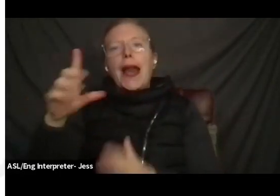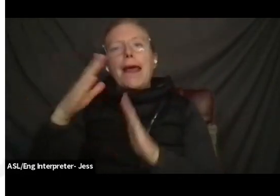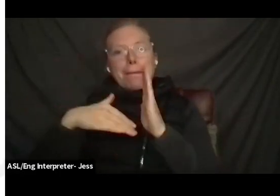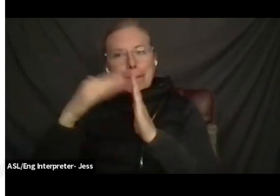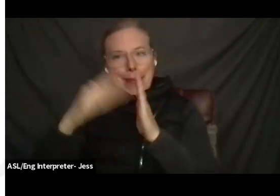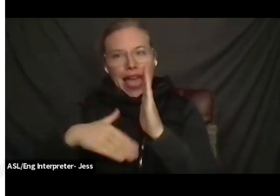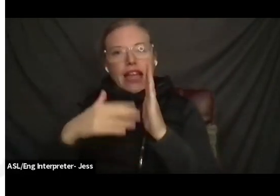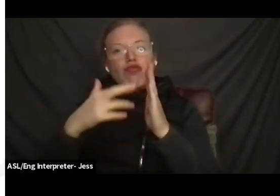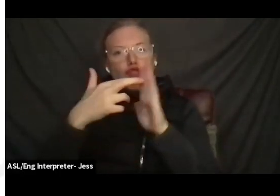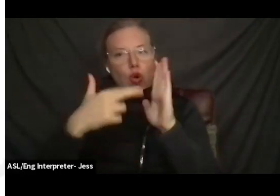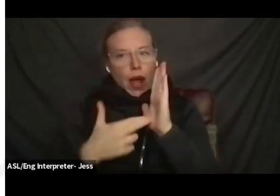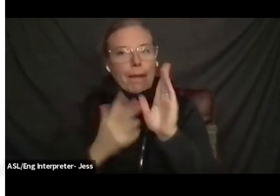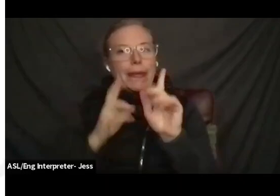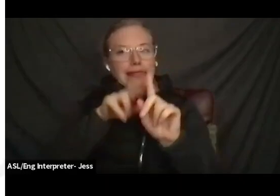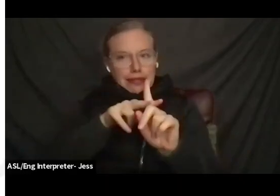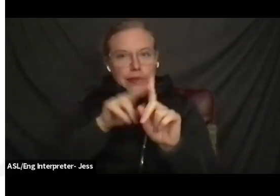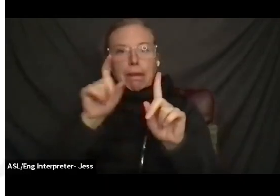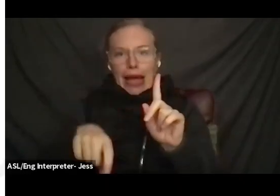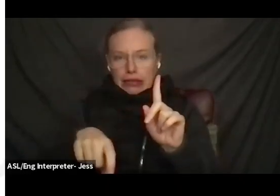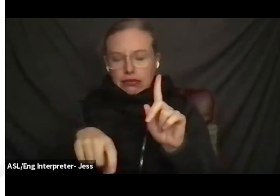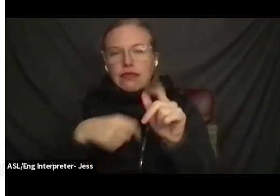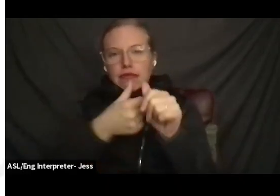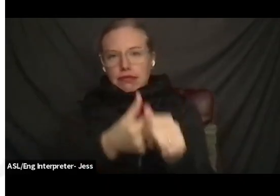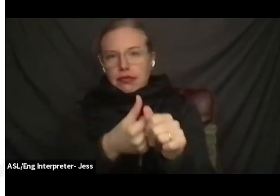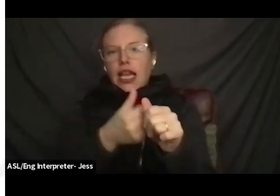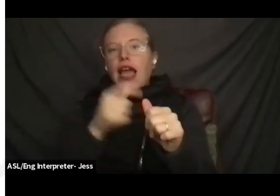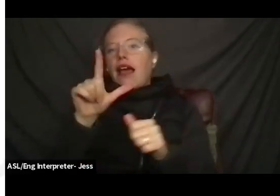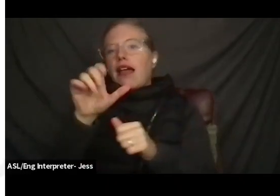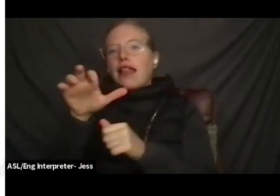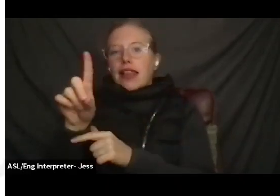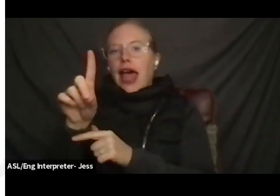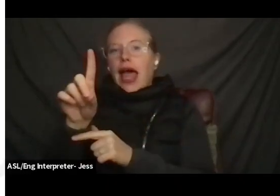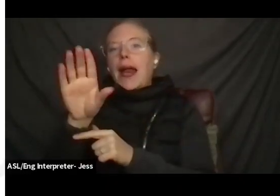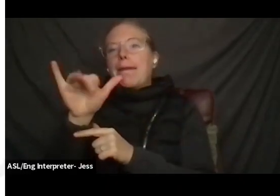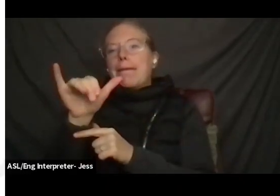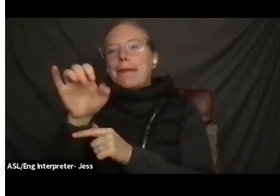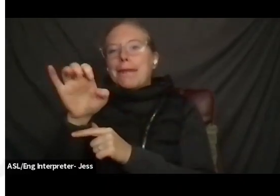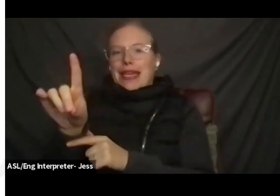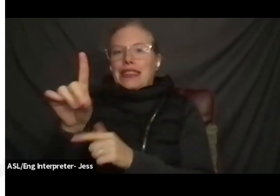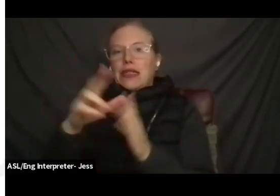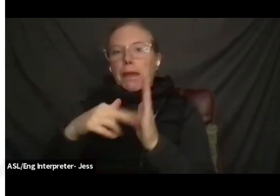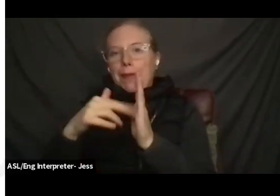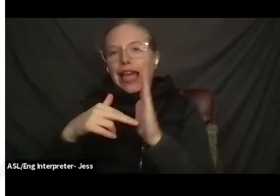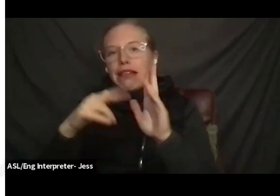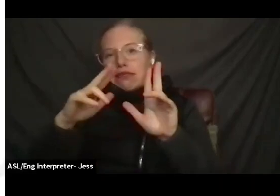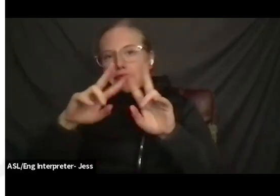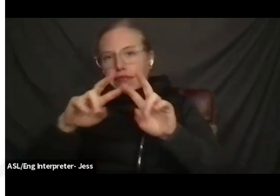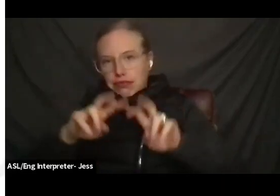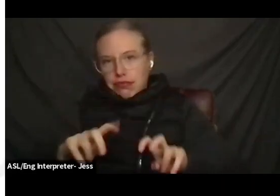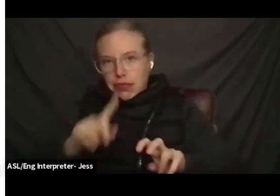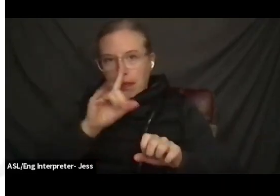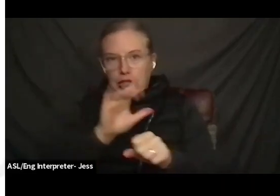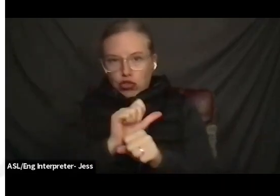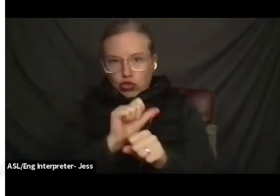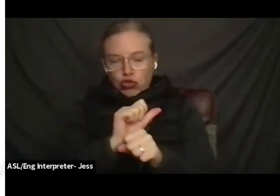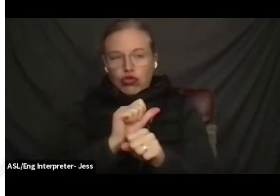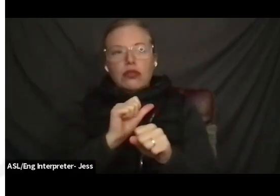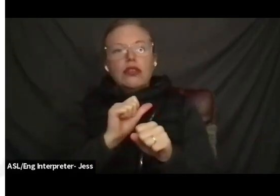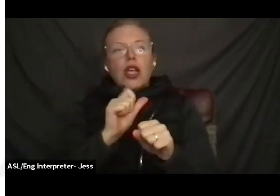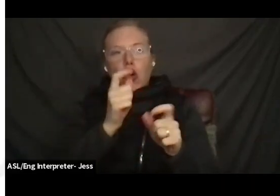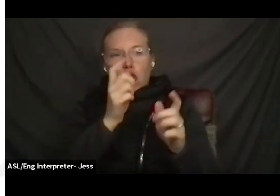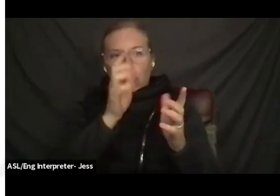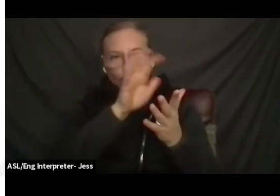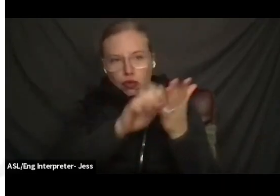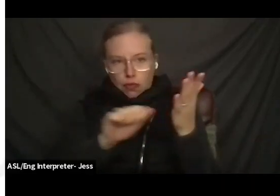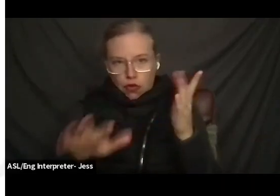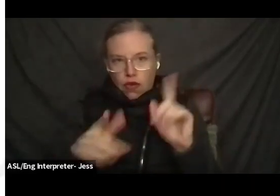be needed. You'd have to have a lead-based paint assessment, and we'd have to get that lead-based paint removed